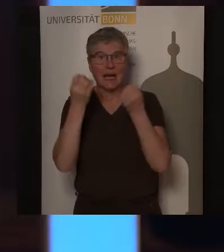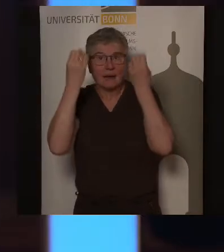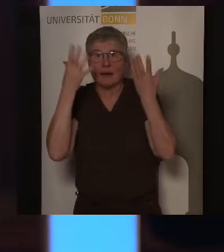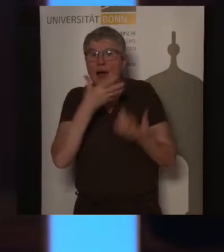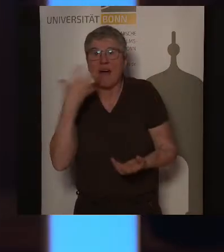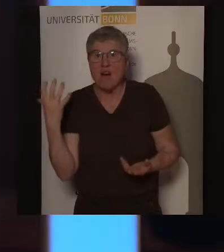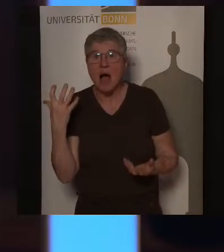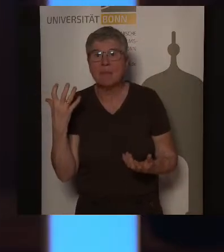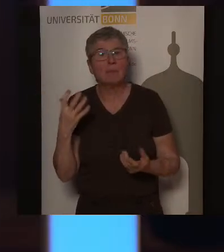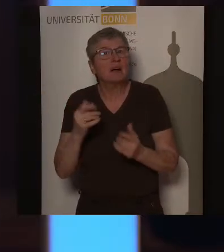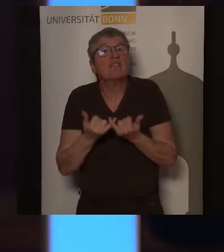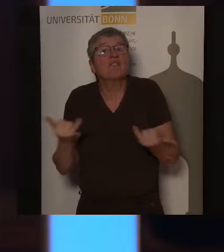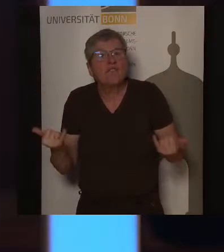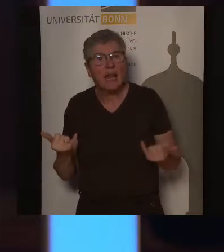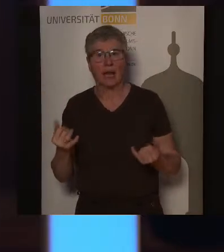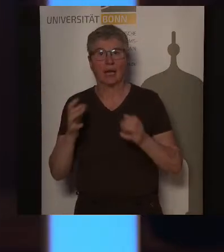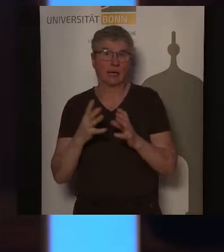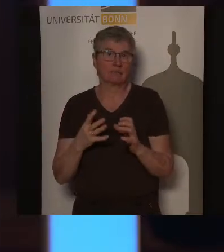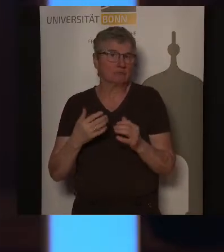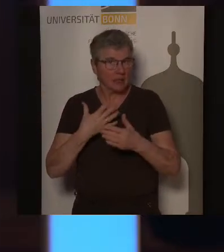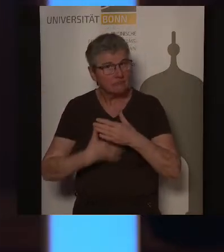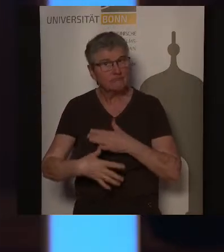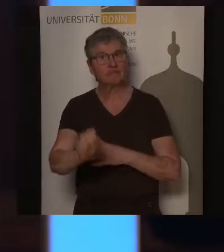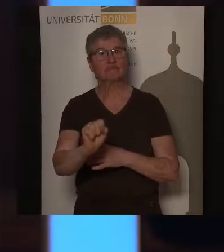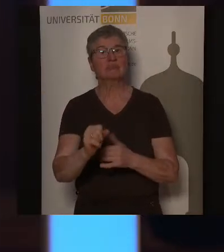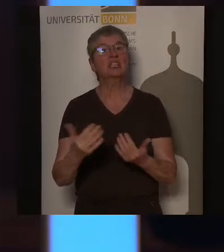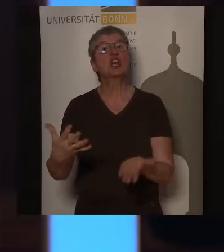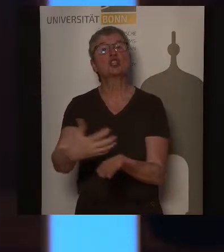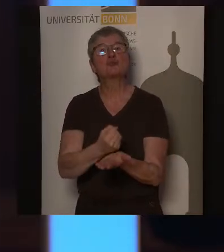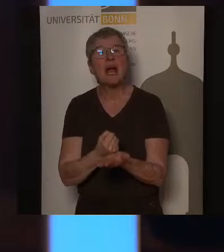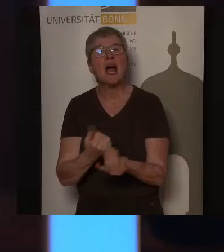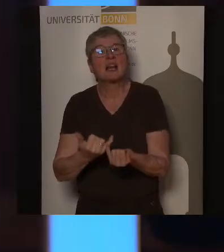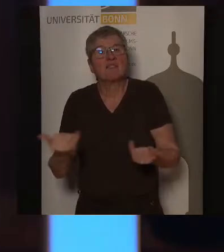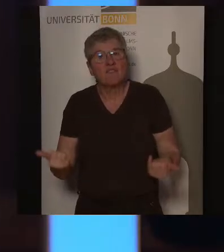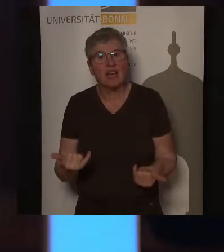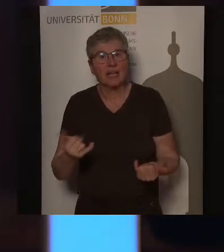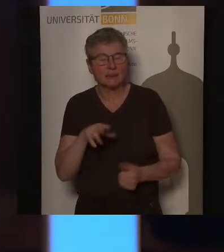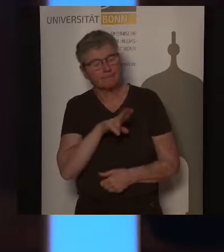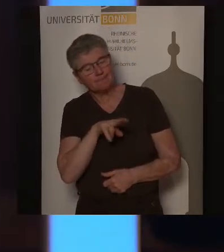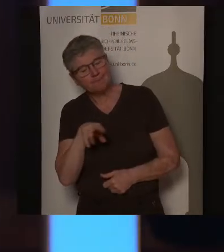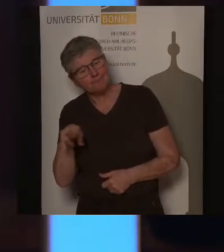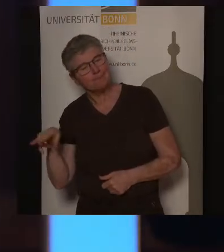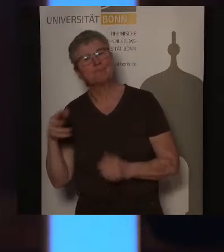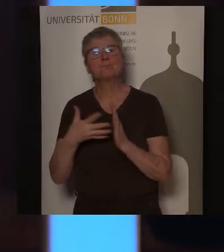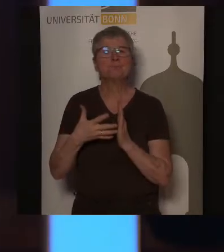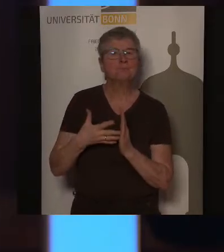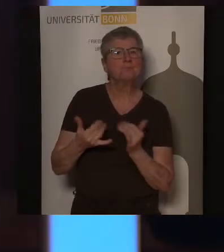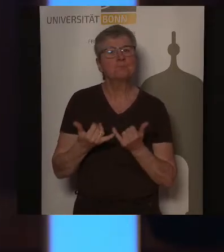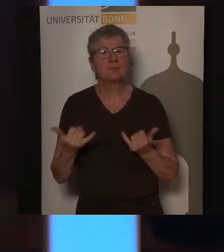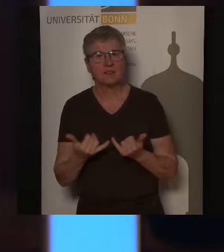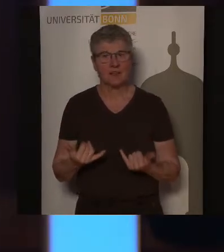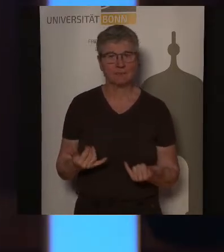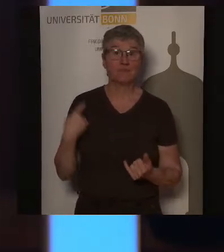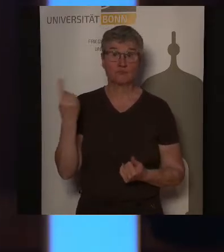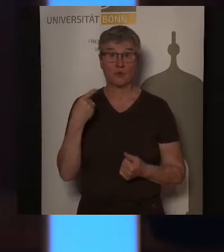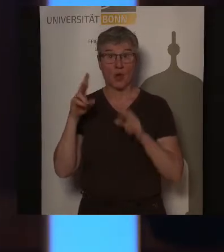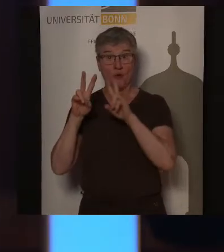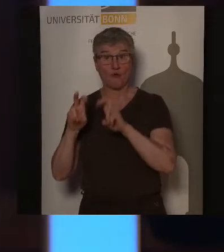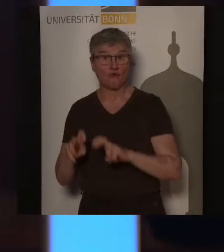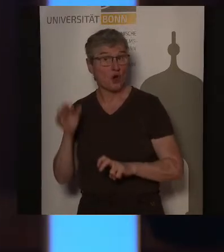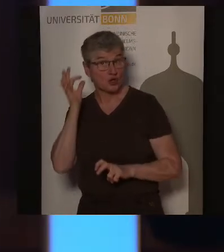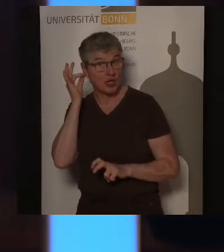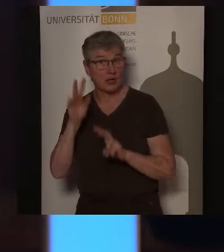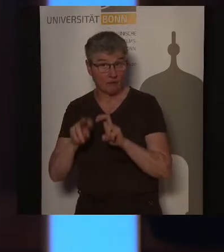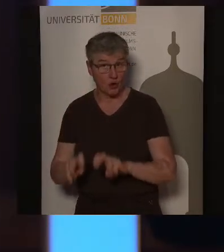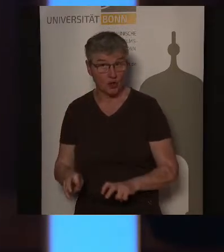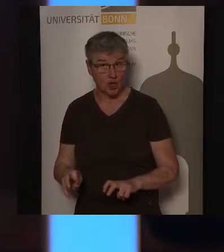we put our energy and quite literally how we deal with energy. Where can we save energy maybe? Of course, we don't want to be cold, but